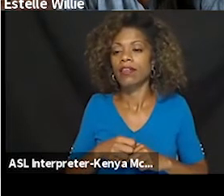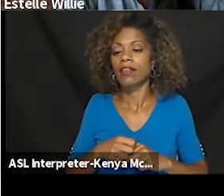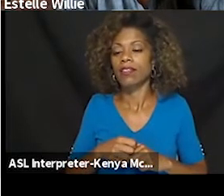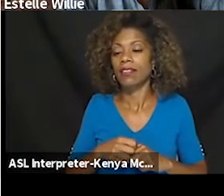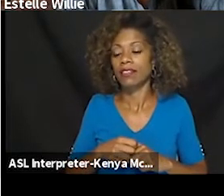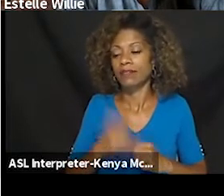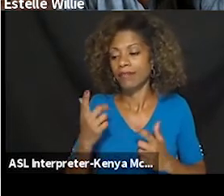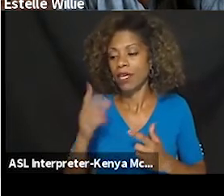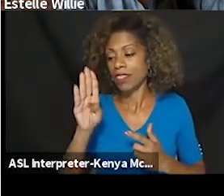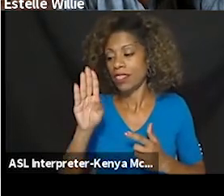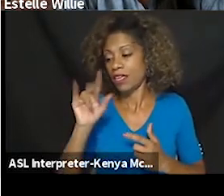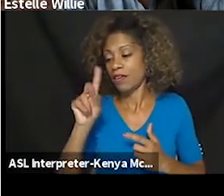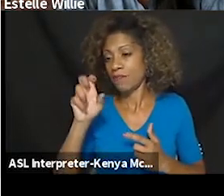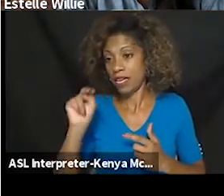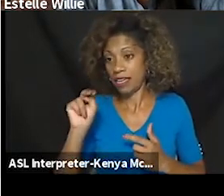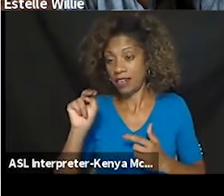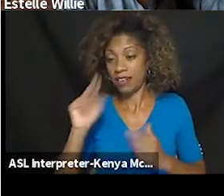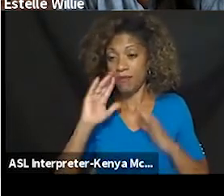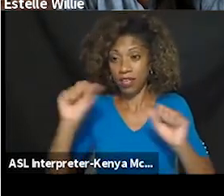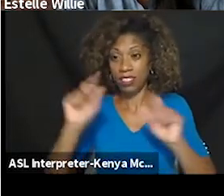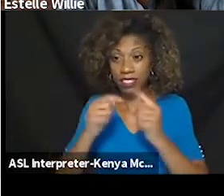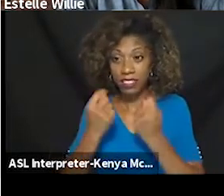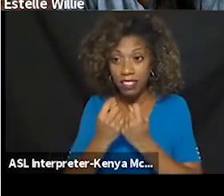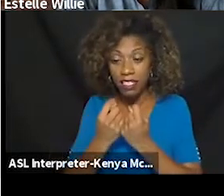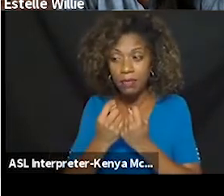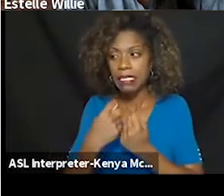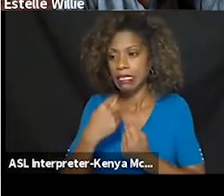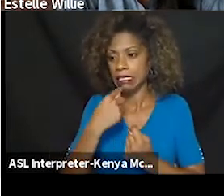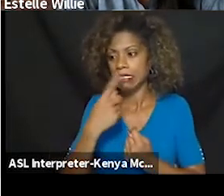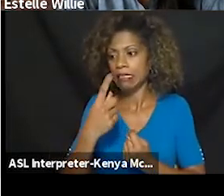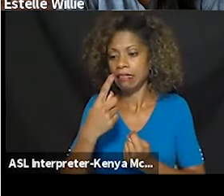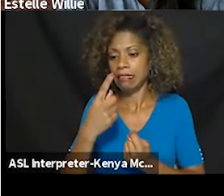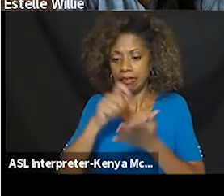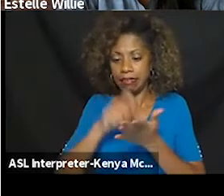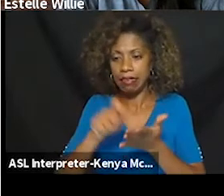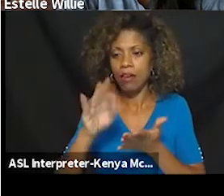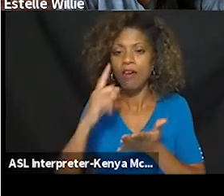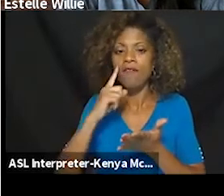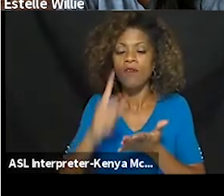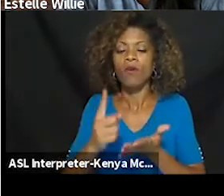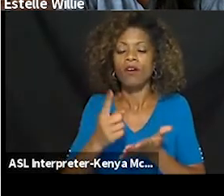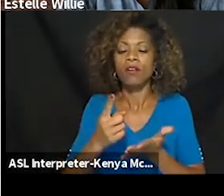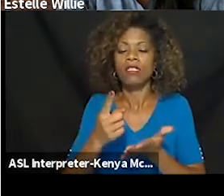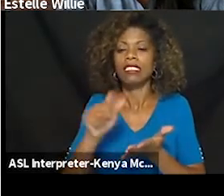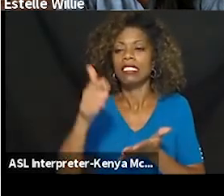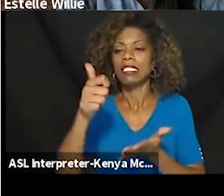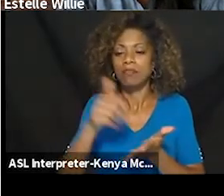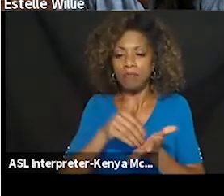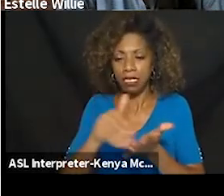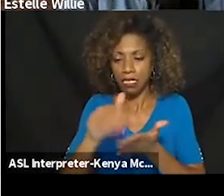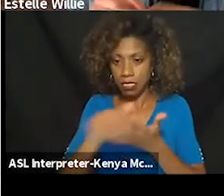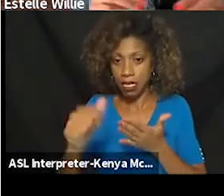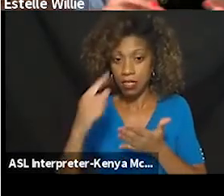then also we brought together, the 21 diagnostic companies